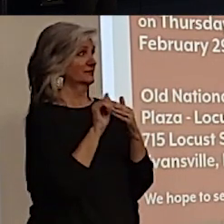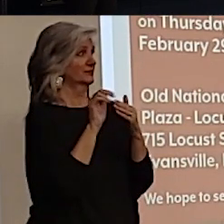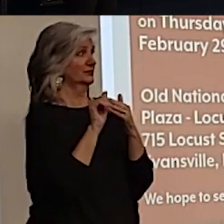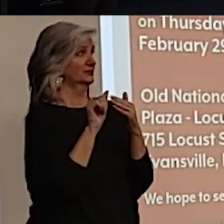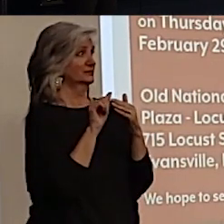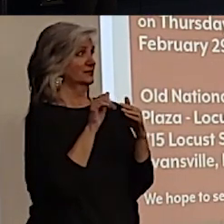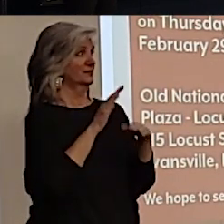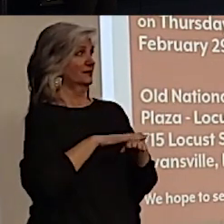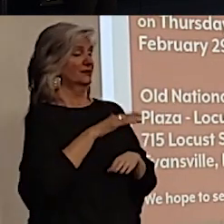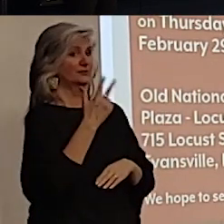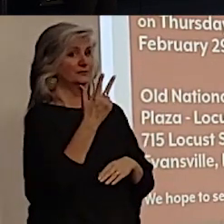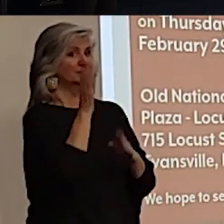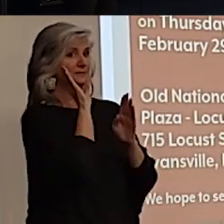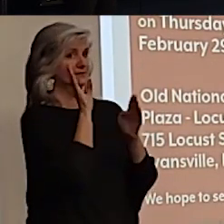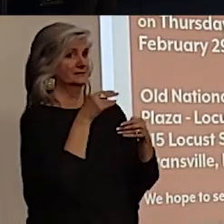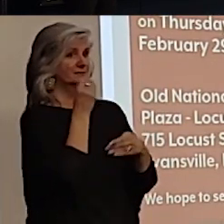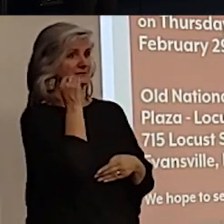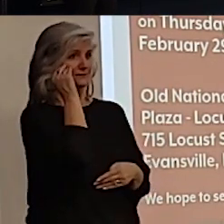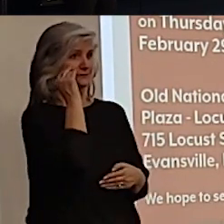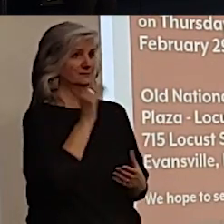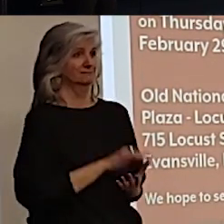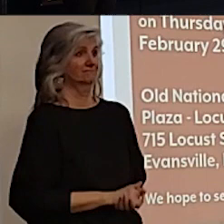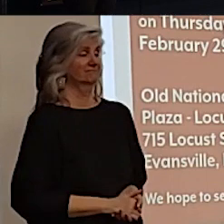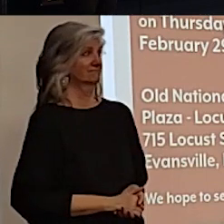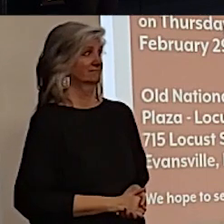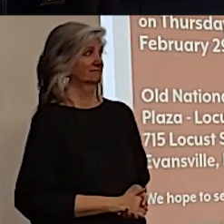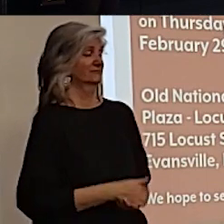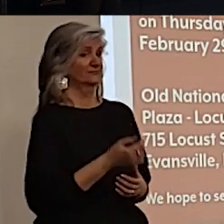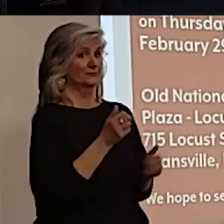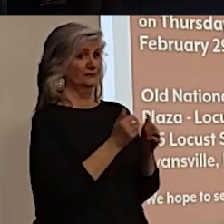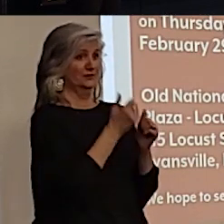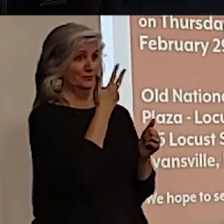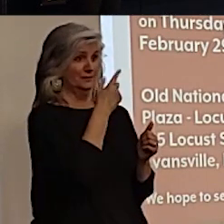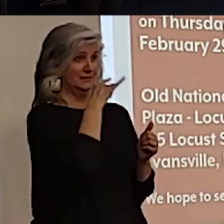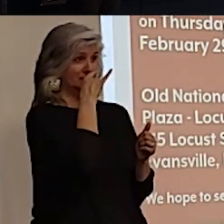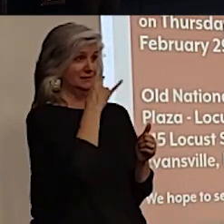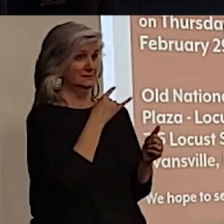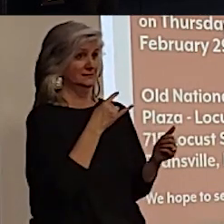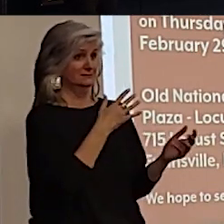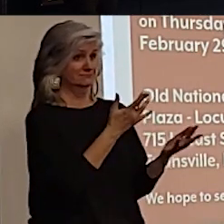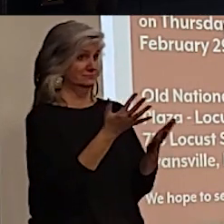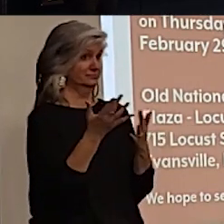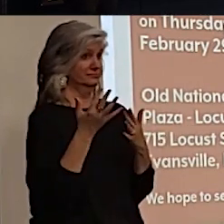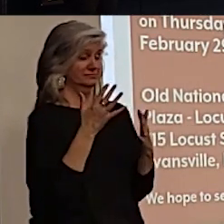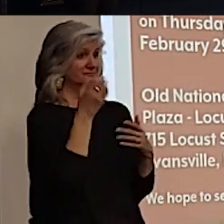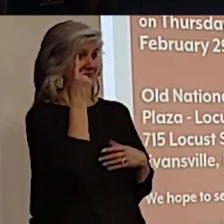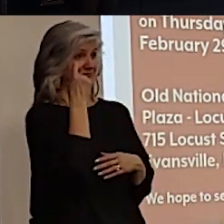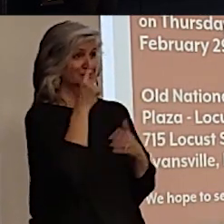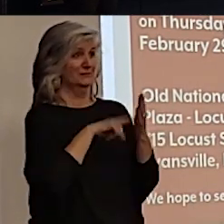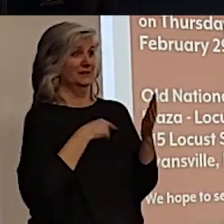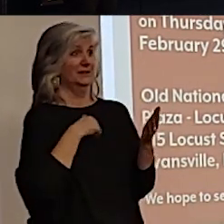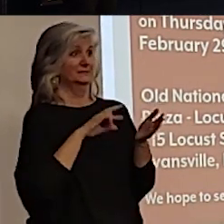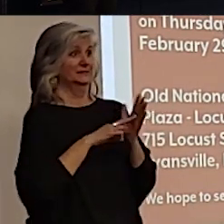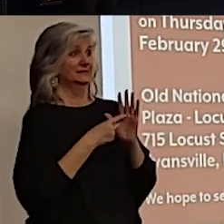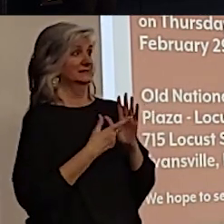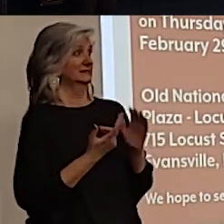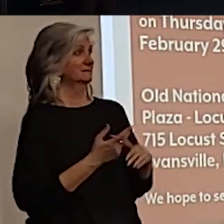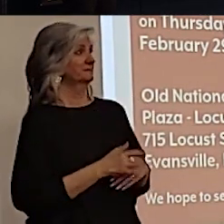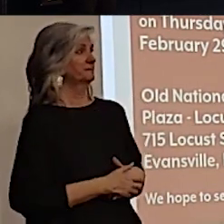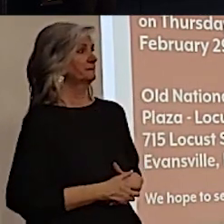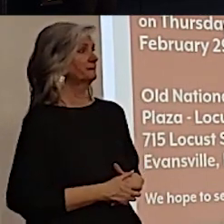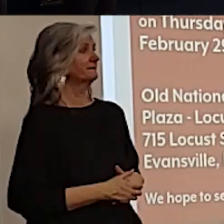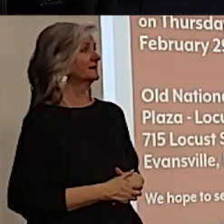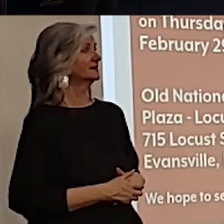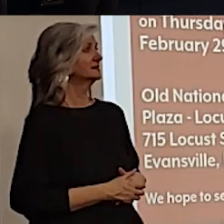on a three-bedroom home and with three kids running around. You know what I'm saying?